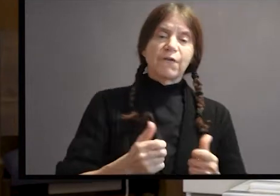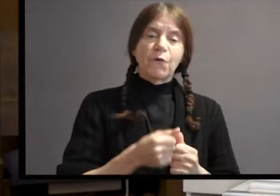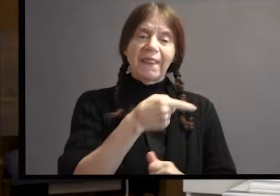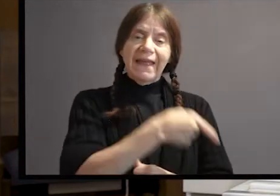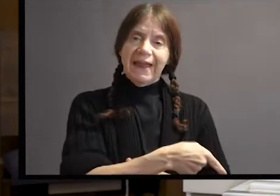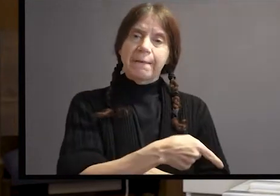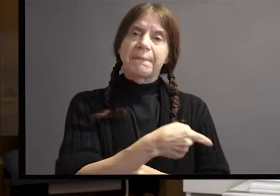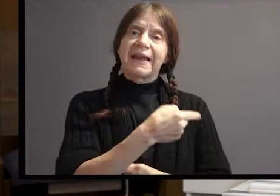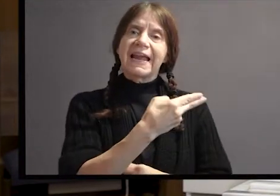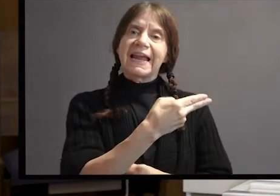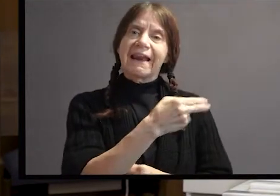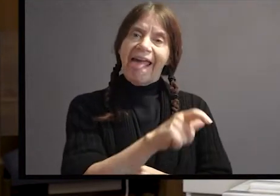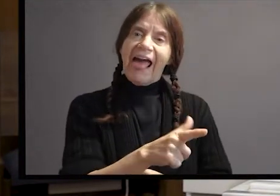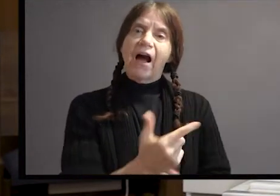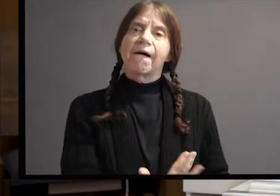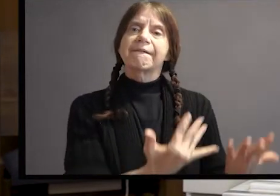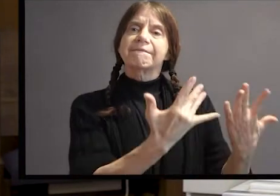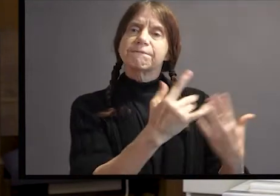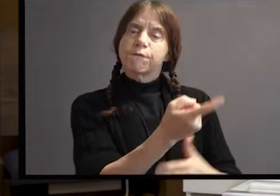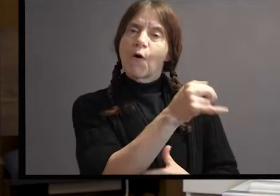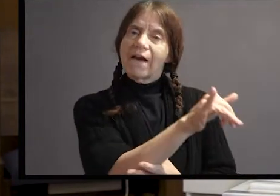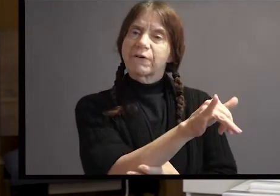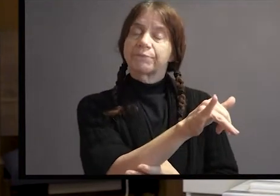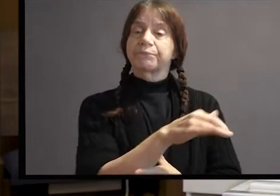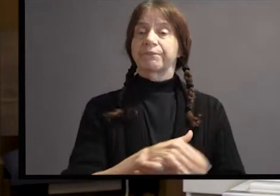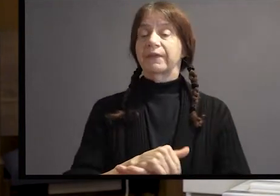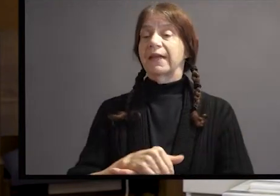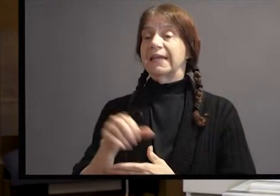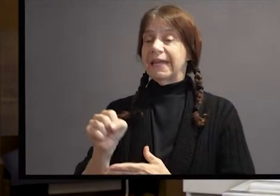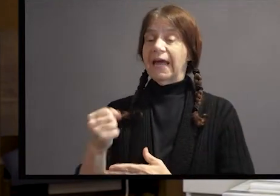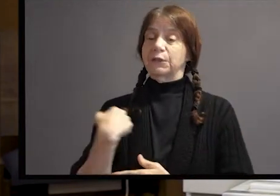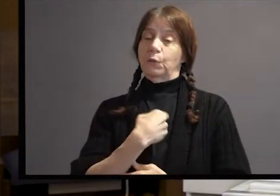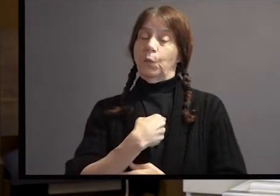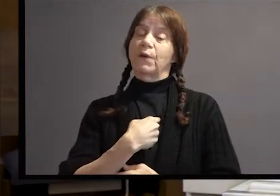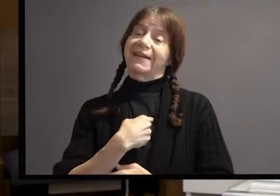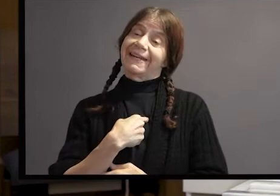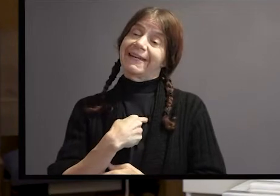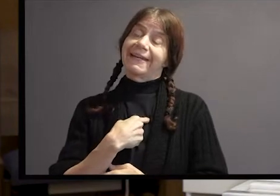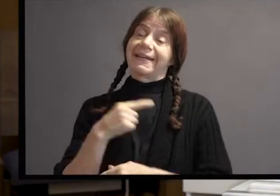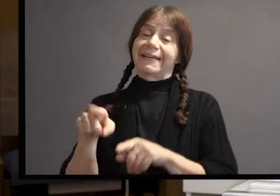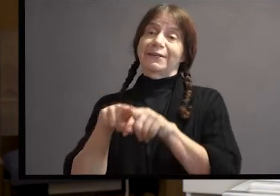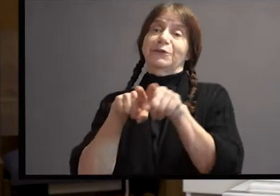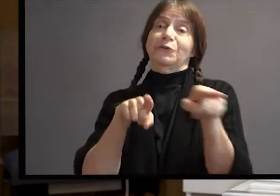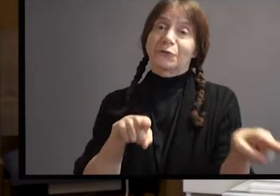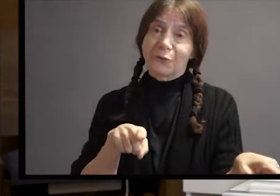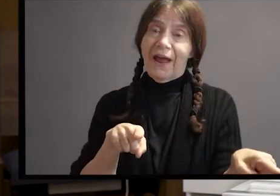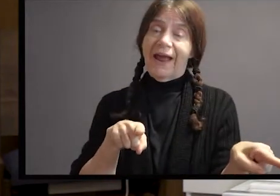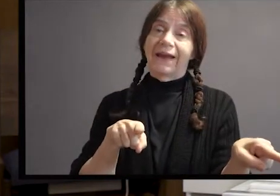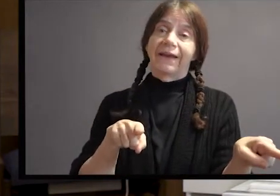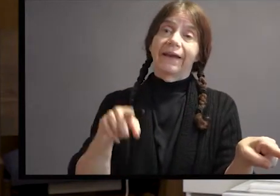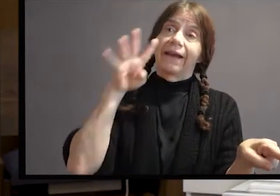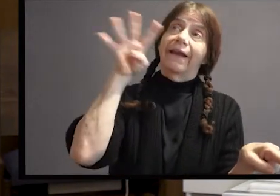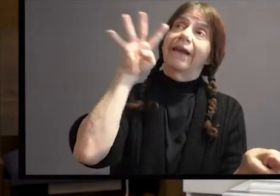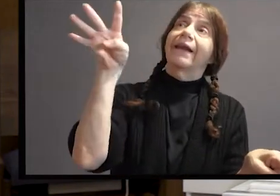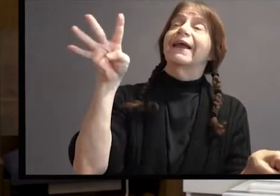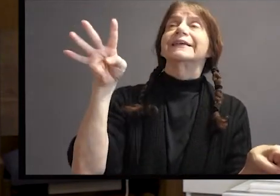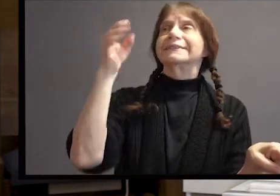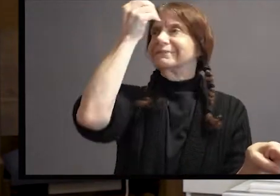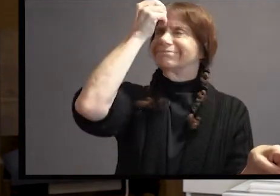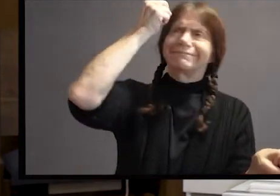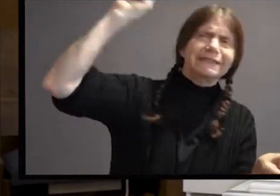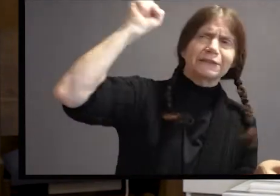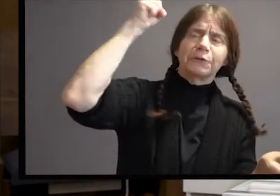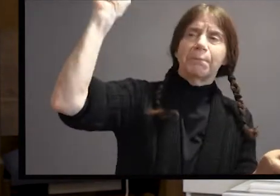And yet, even though we have strayed from the flock, even though we have disregarded and disobeyed